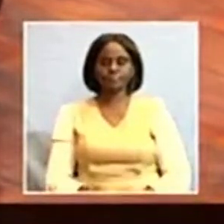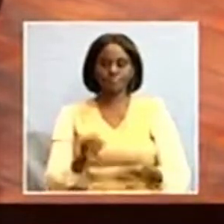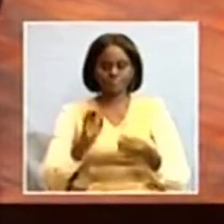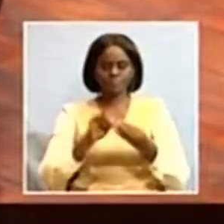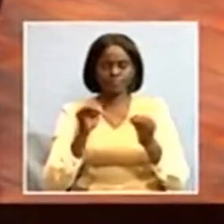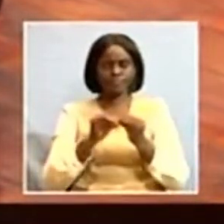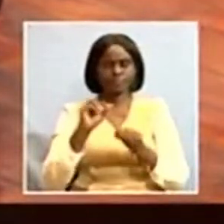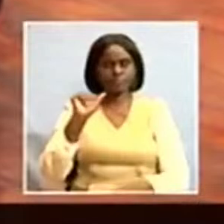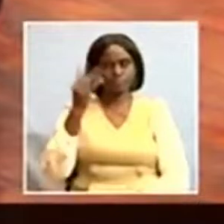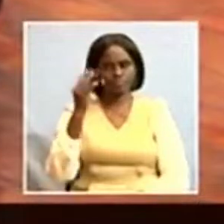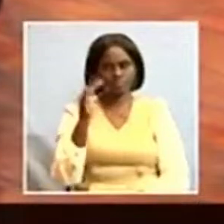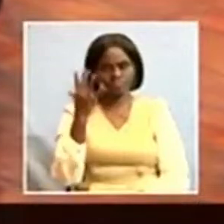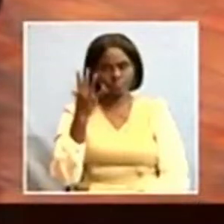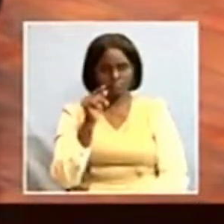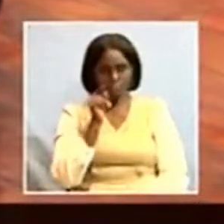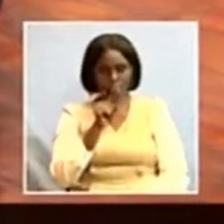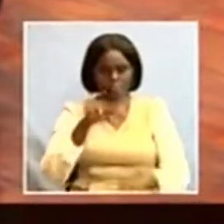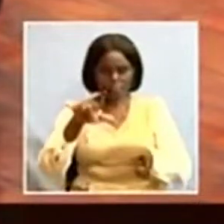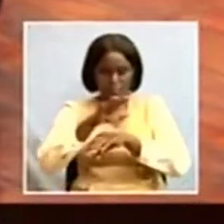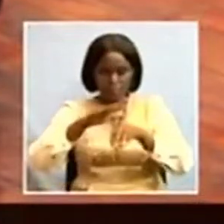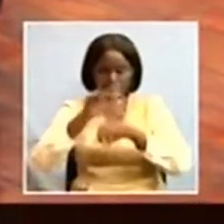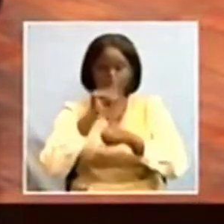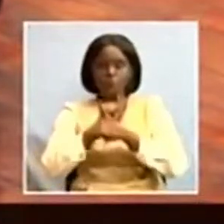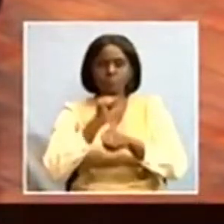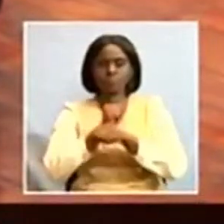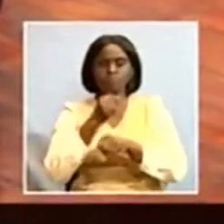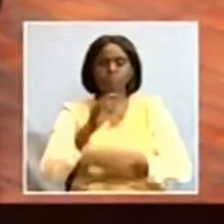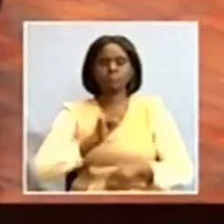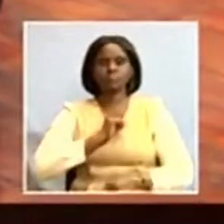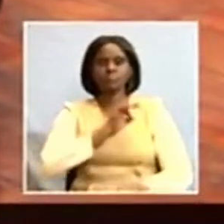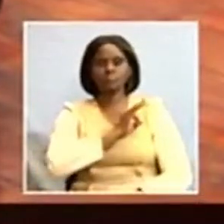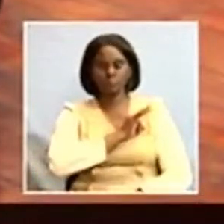Appendix 15, overemployment of staff.